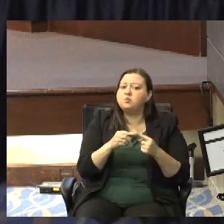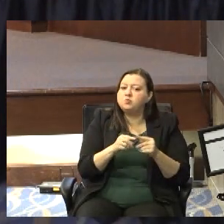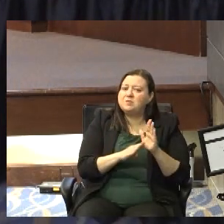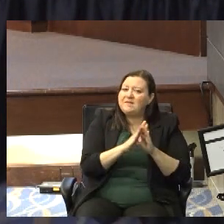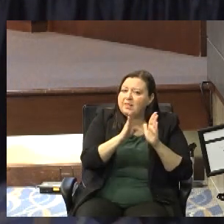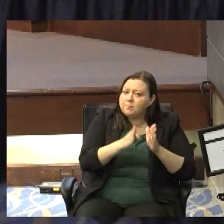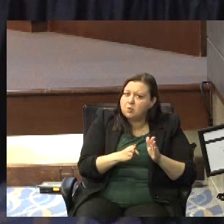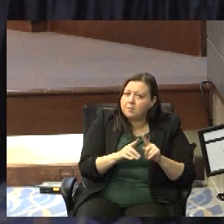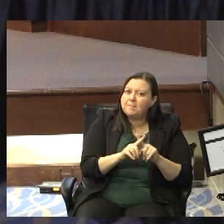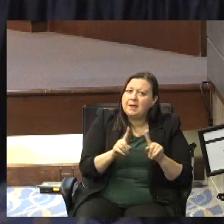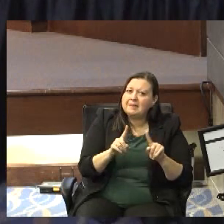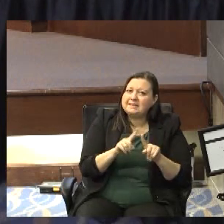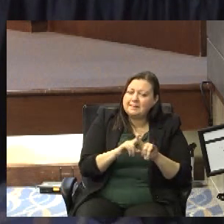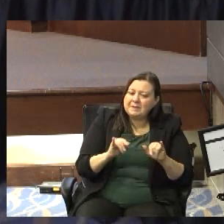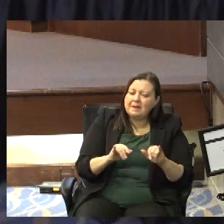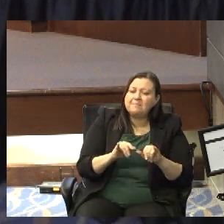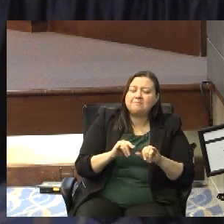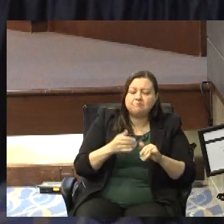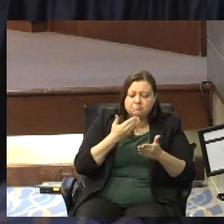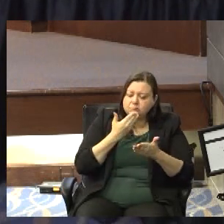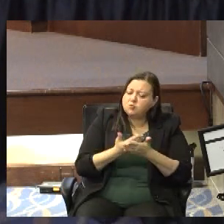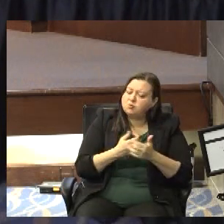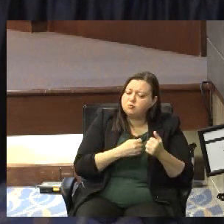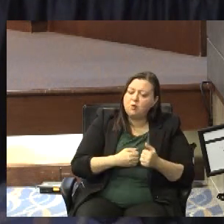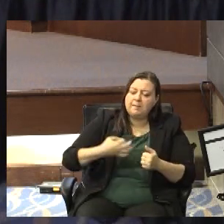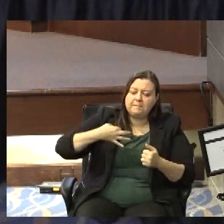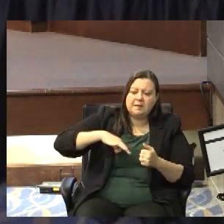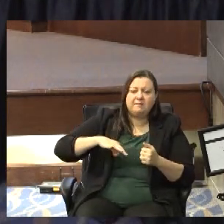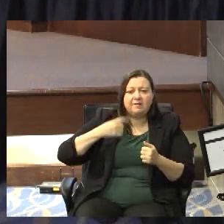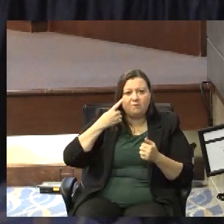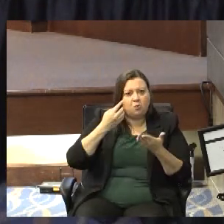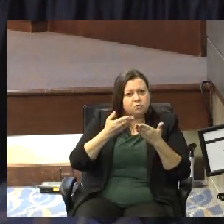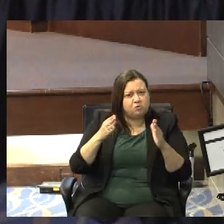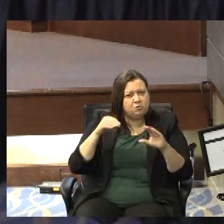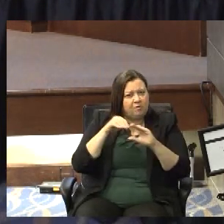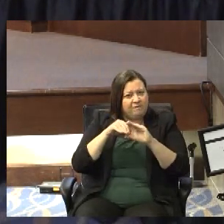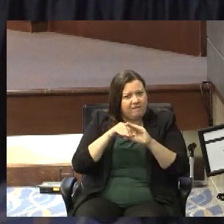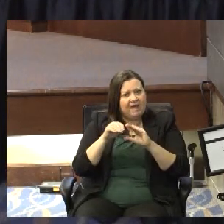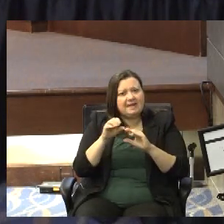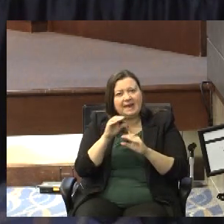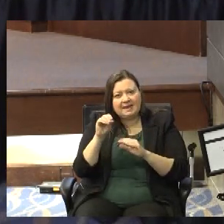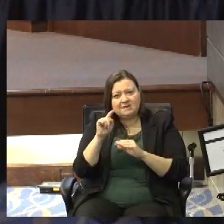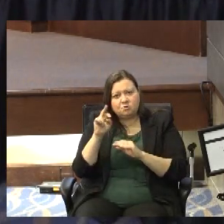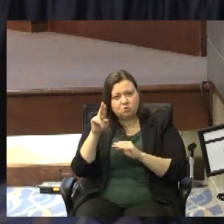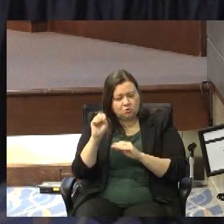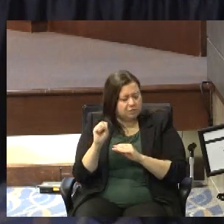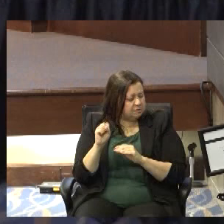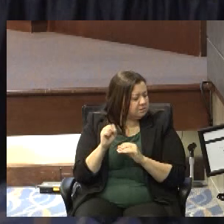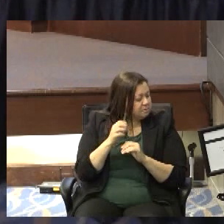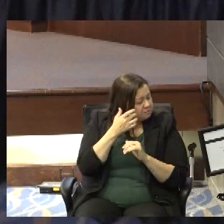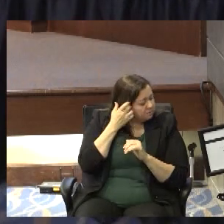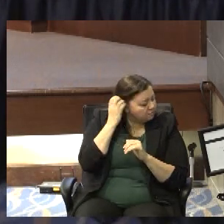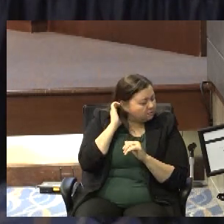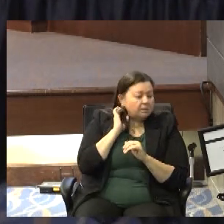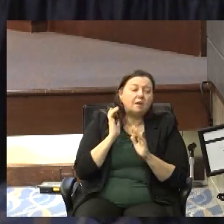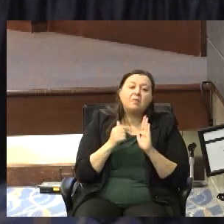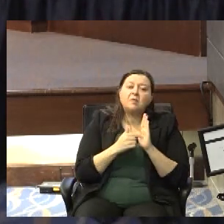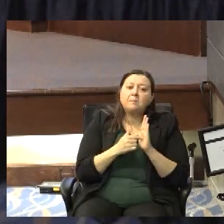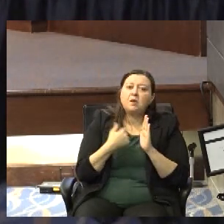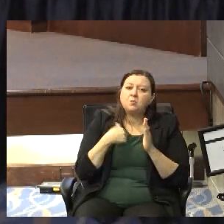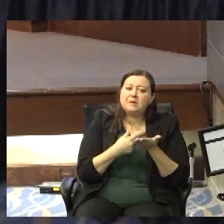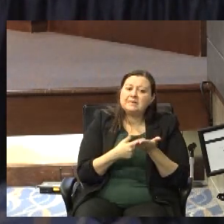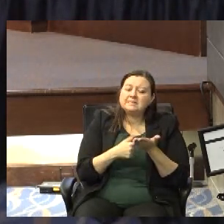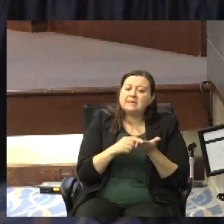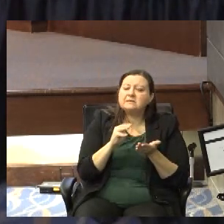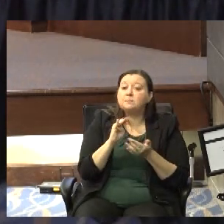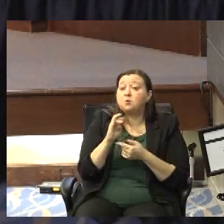a tangible net benefit to both the general fund and the TERS for both of those entities. The model that was talked about in